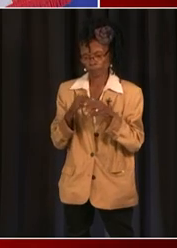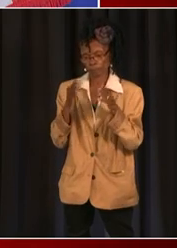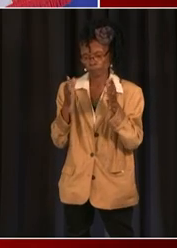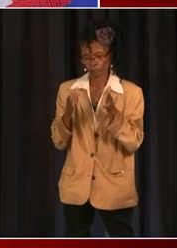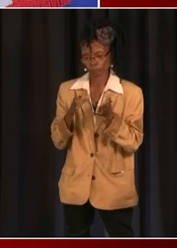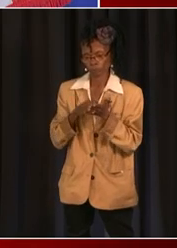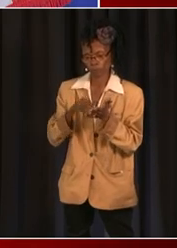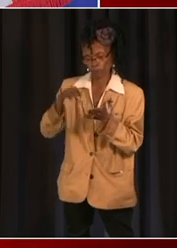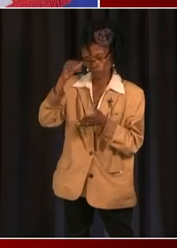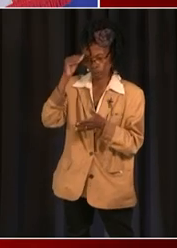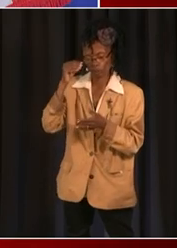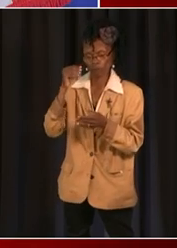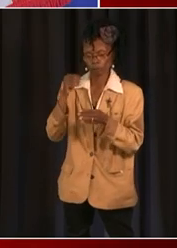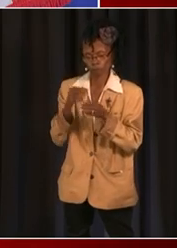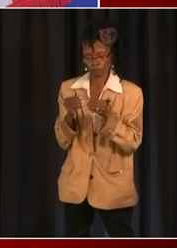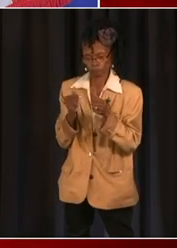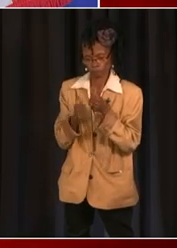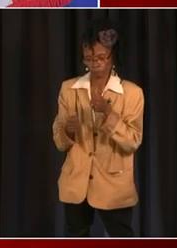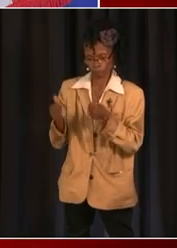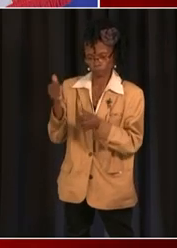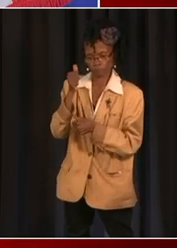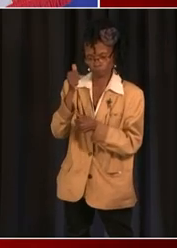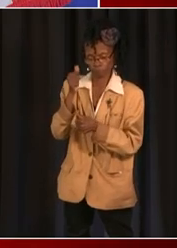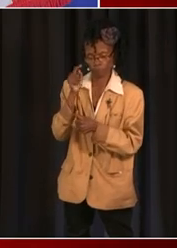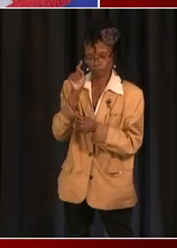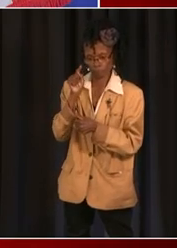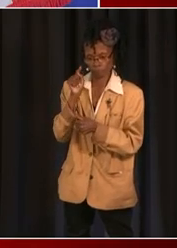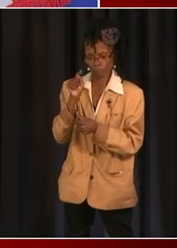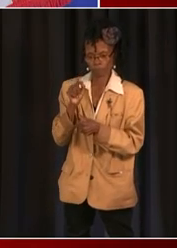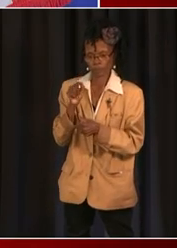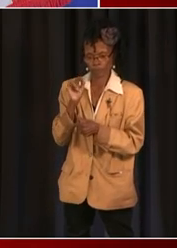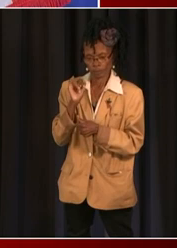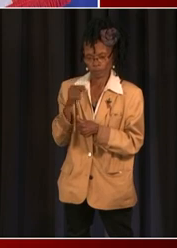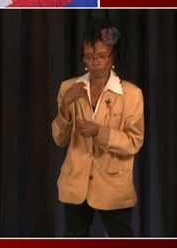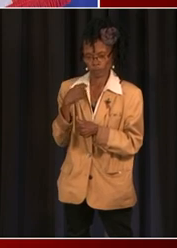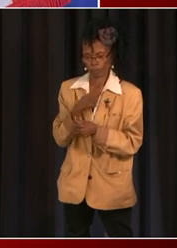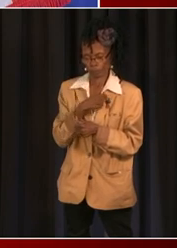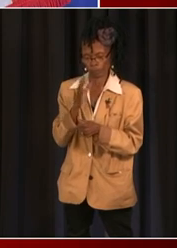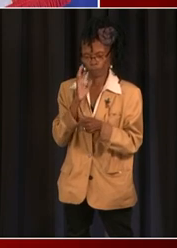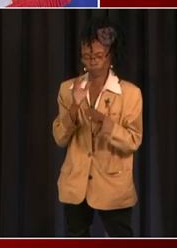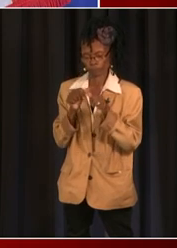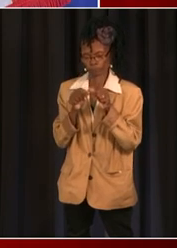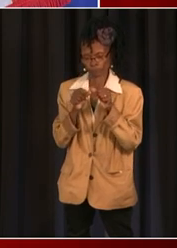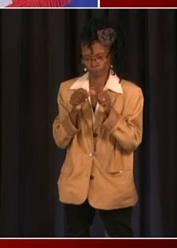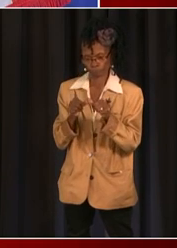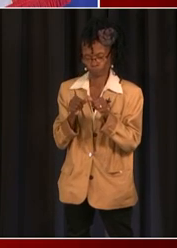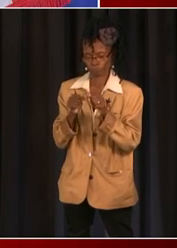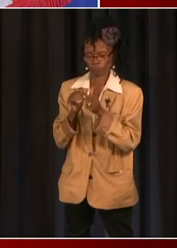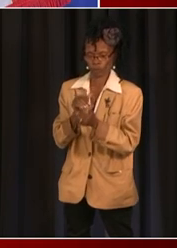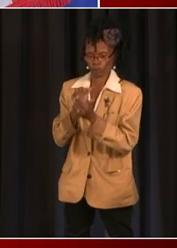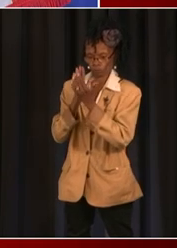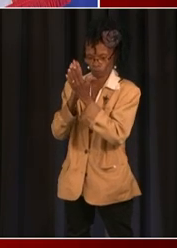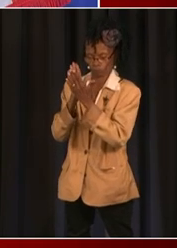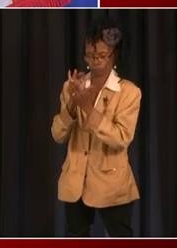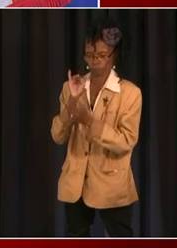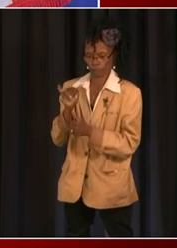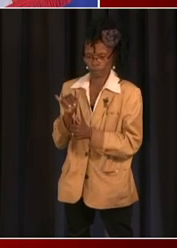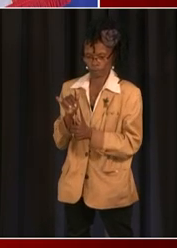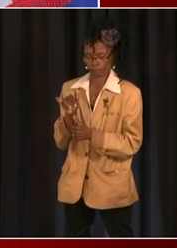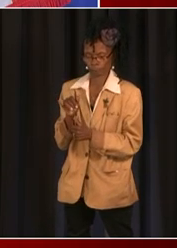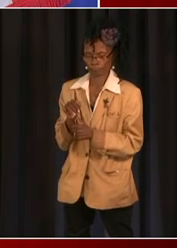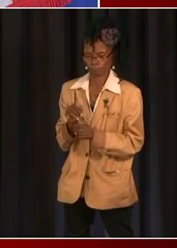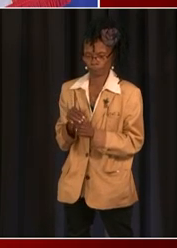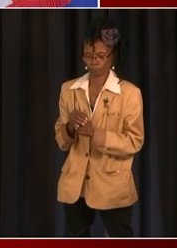a top priority. And that's how we continue to approach our response